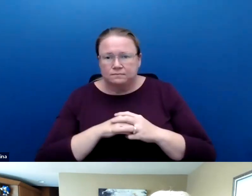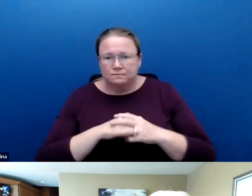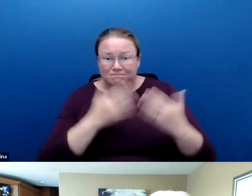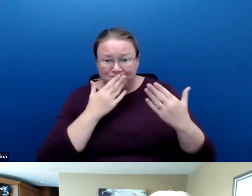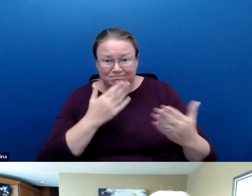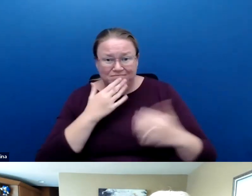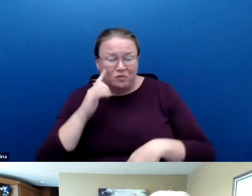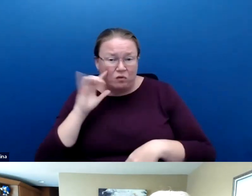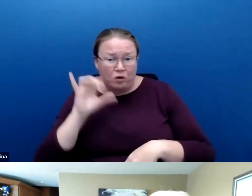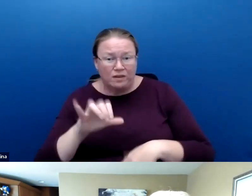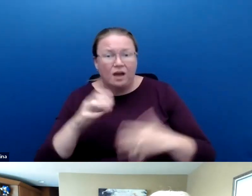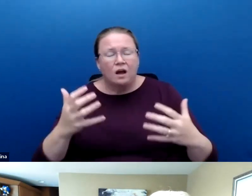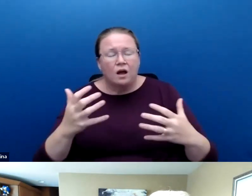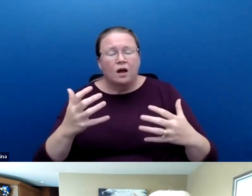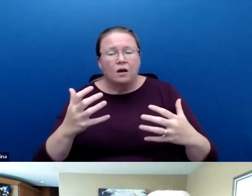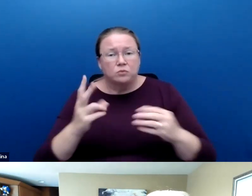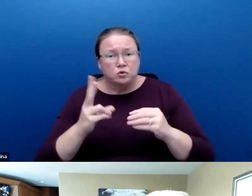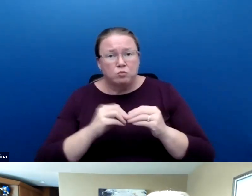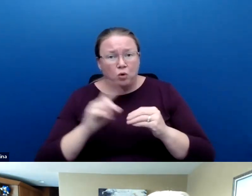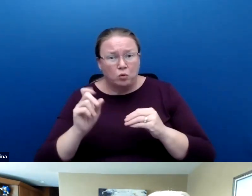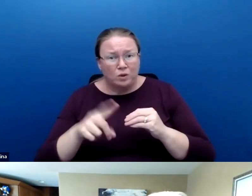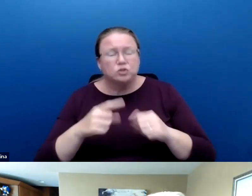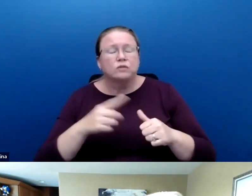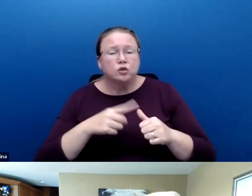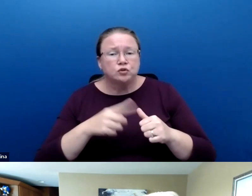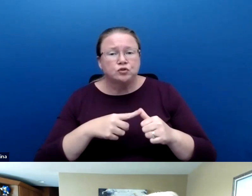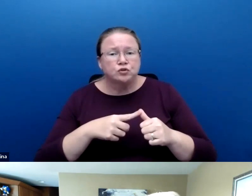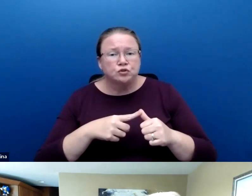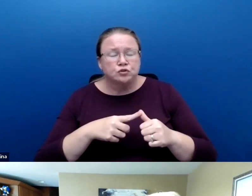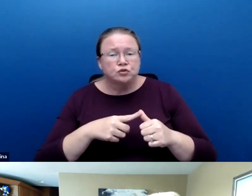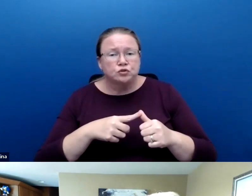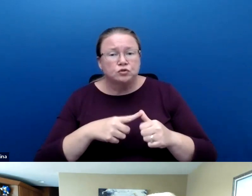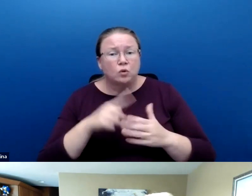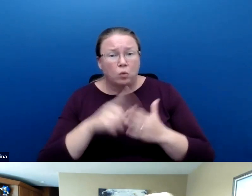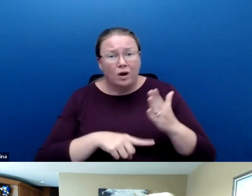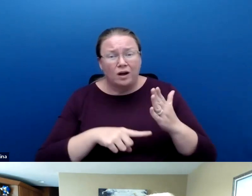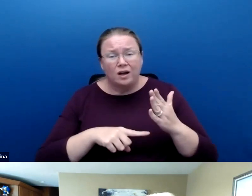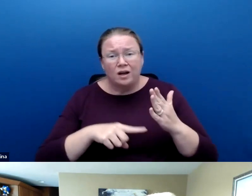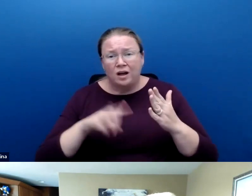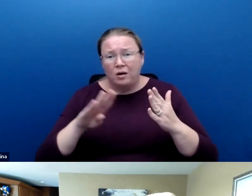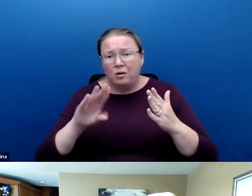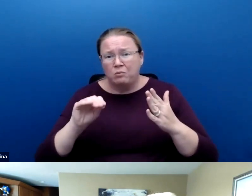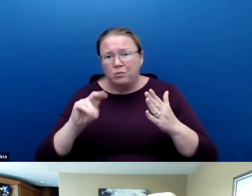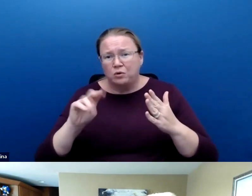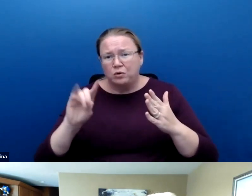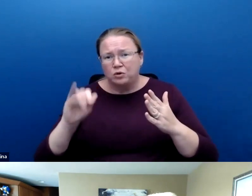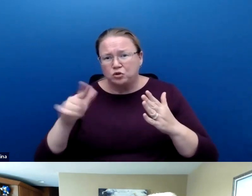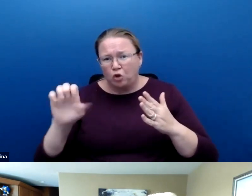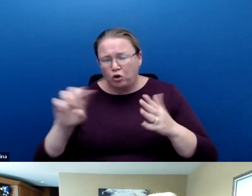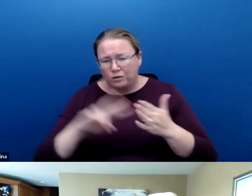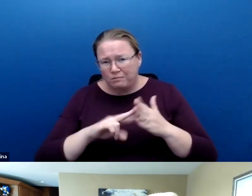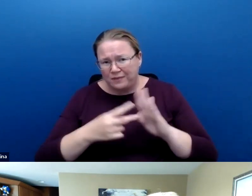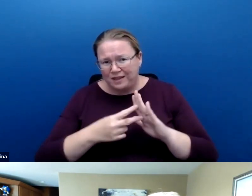Thank you for that. We had two more questions. One was, what does boondoggle mean?